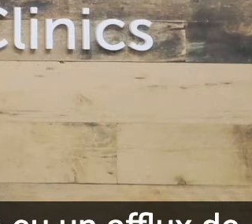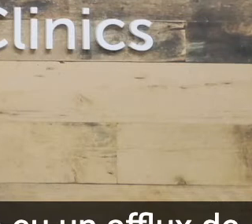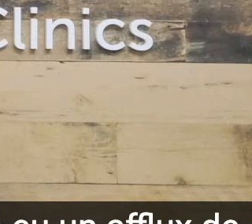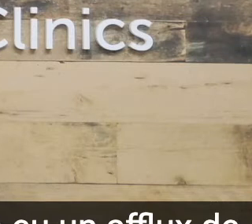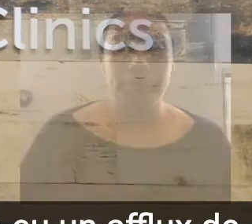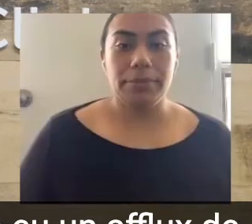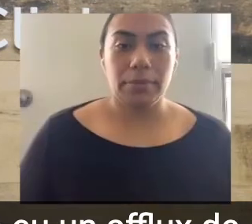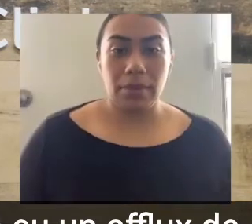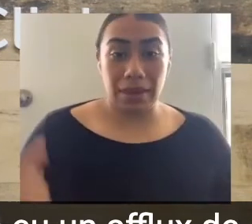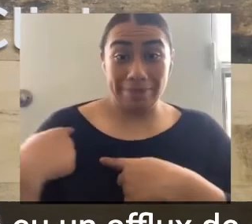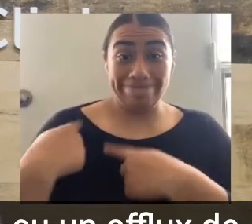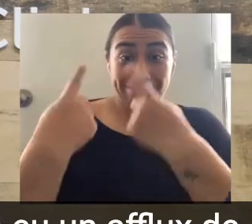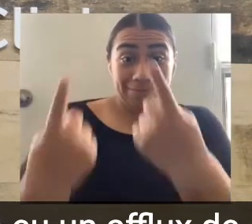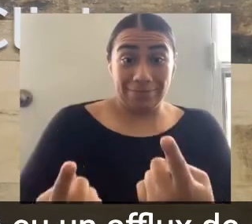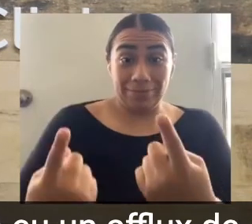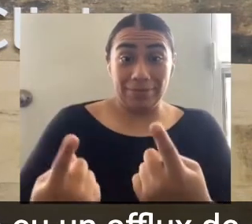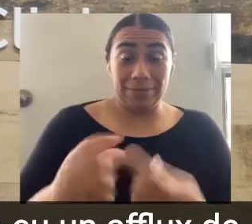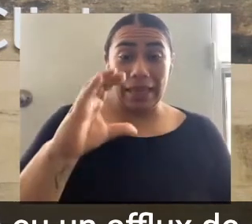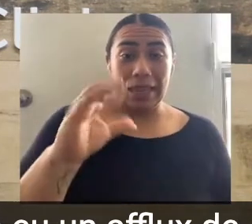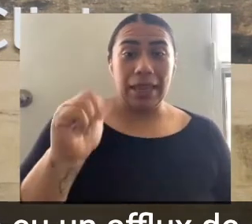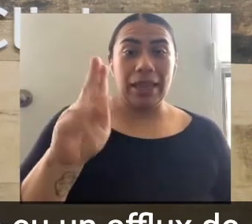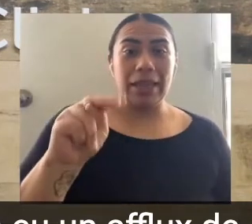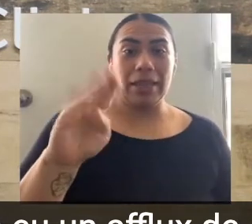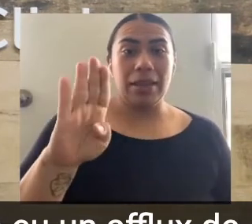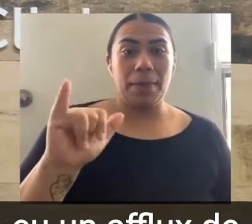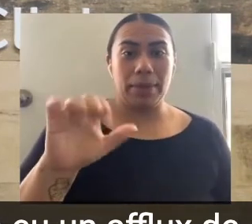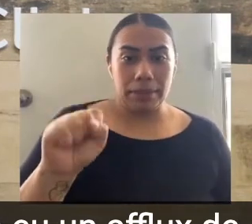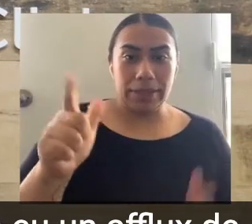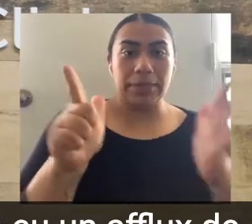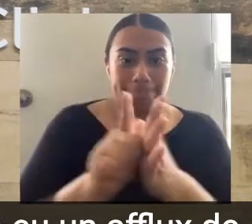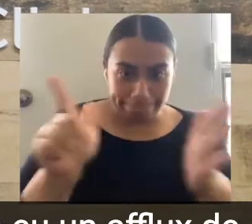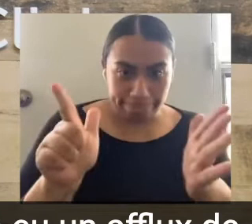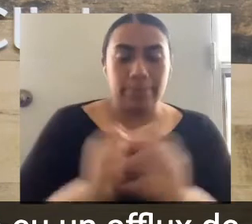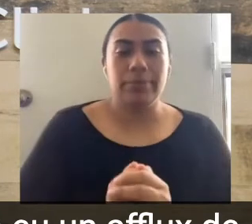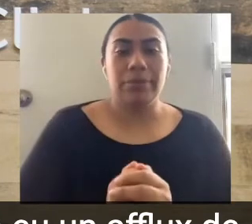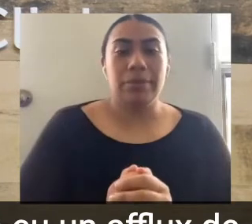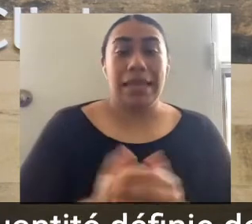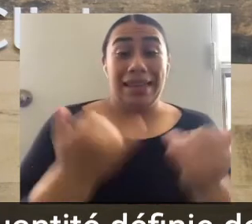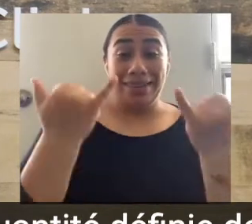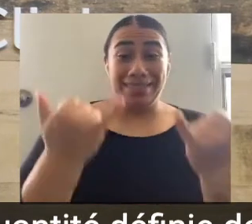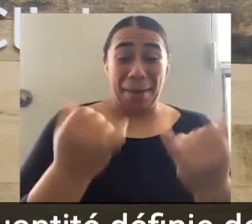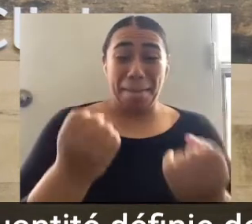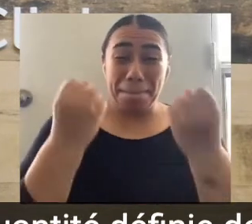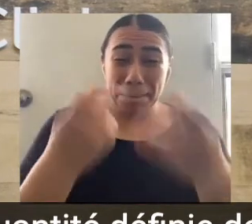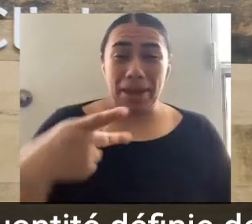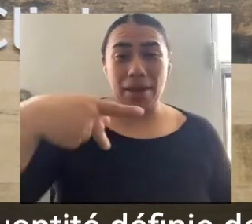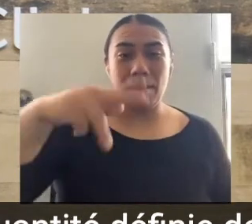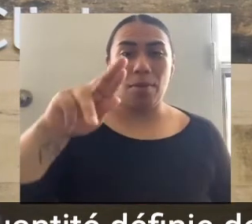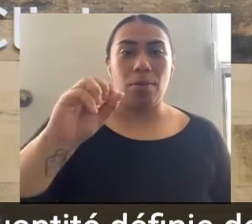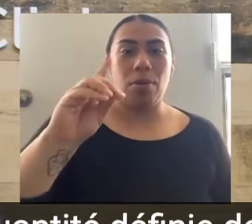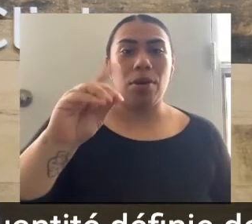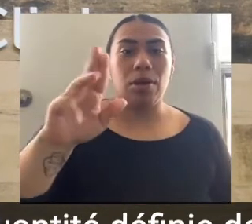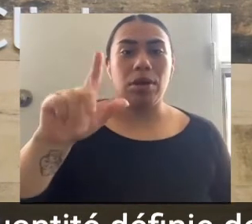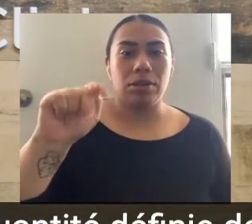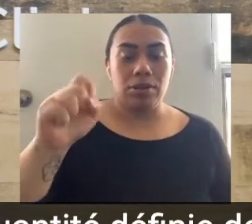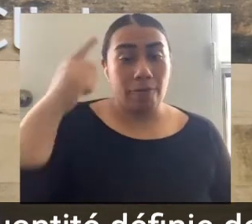Since cannabis legalization 2.0, there has been an influx of cannabis products available to Canadians. Although all products have a set amount